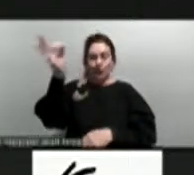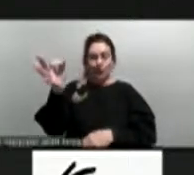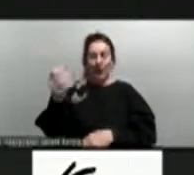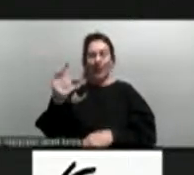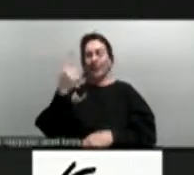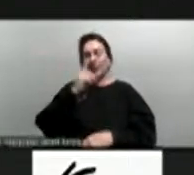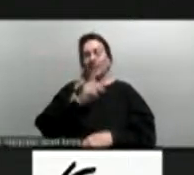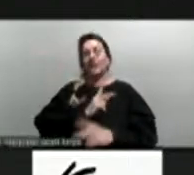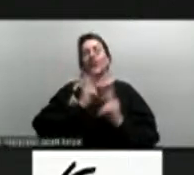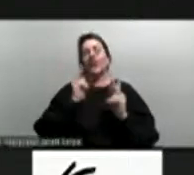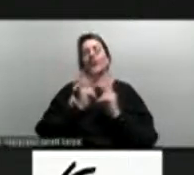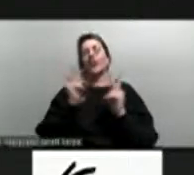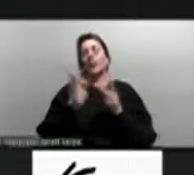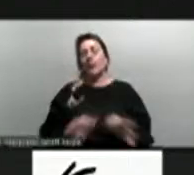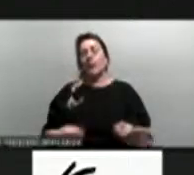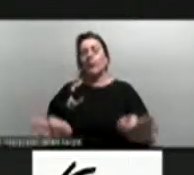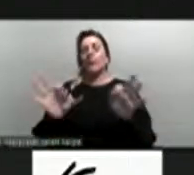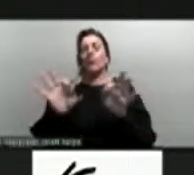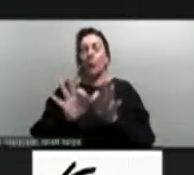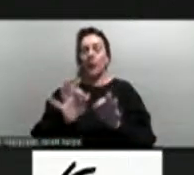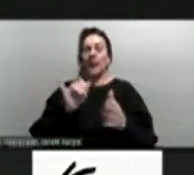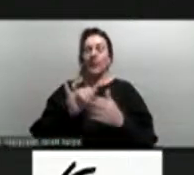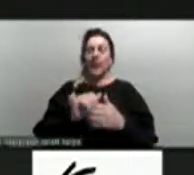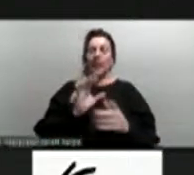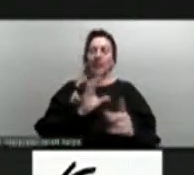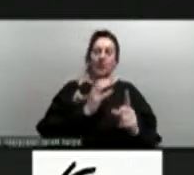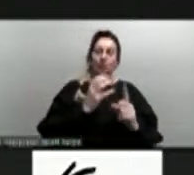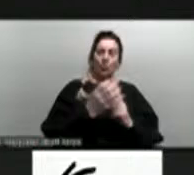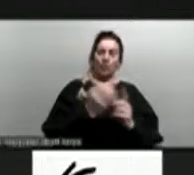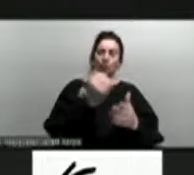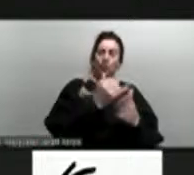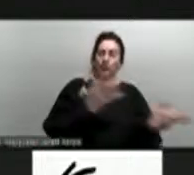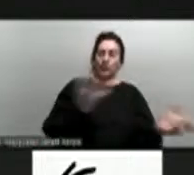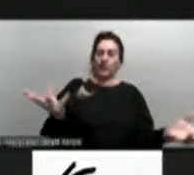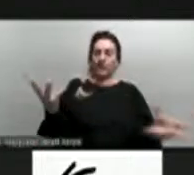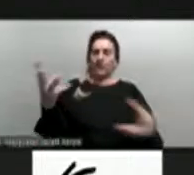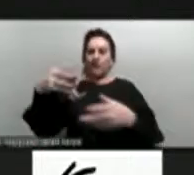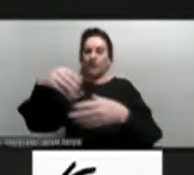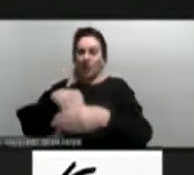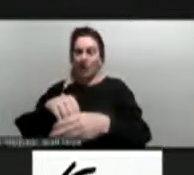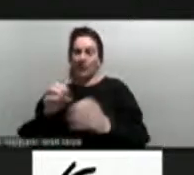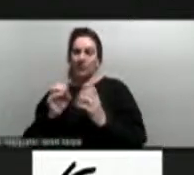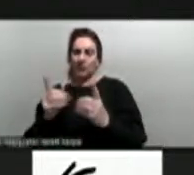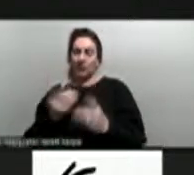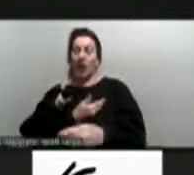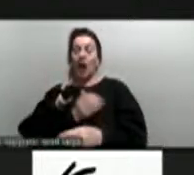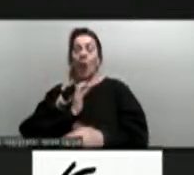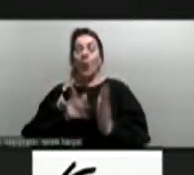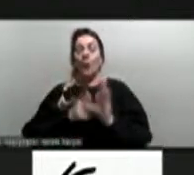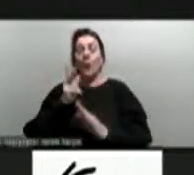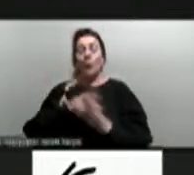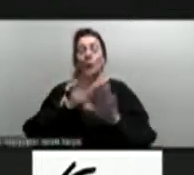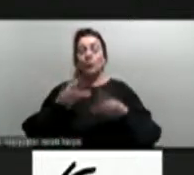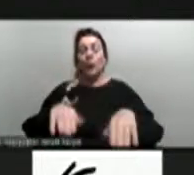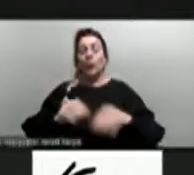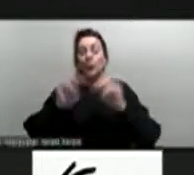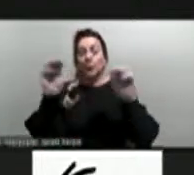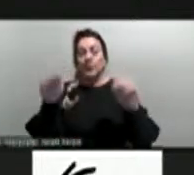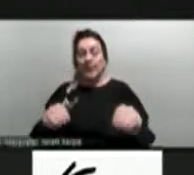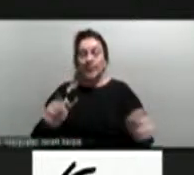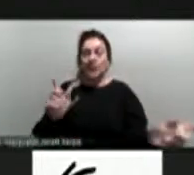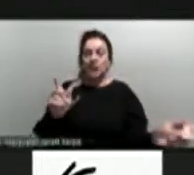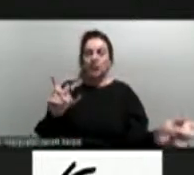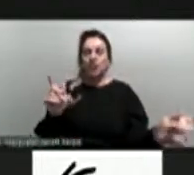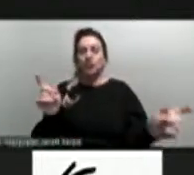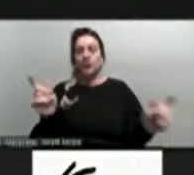cultural community be integrated and involved. I can tell you that our programming at the Children's Museum is shifting,